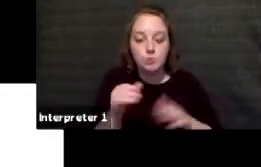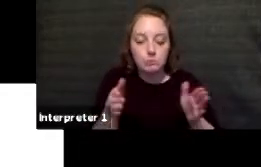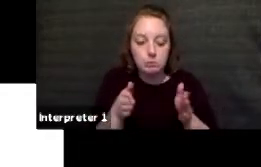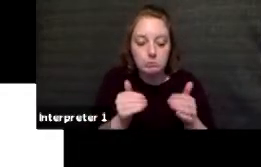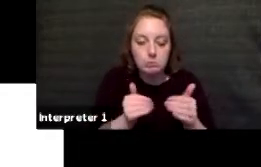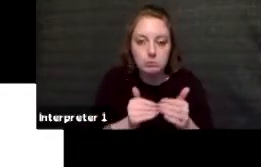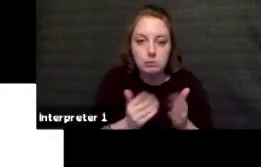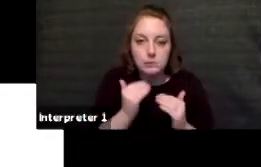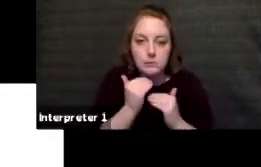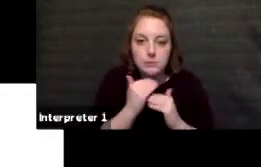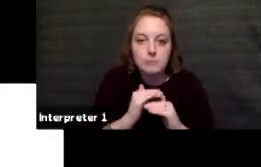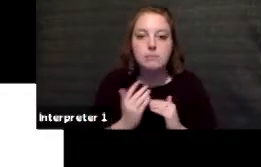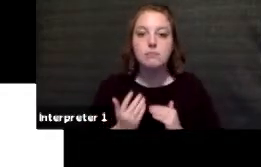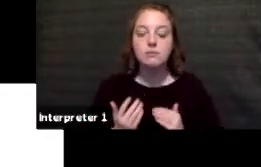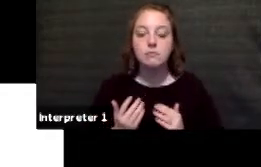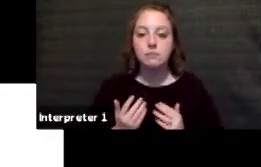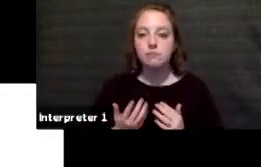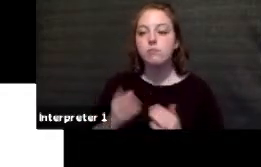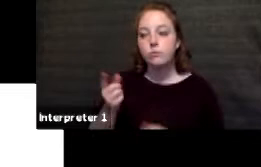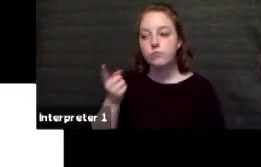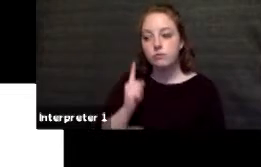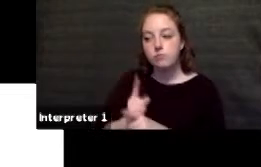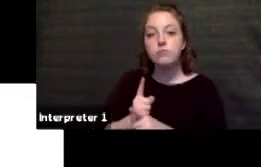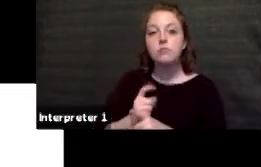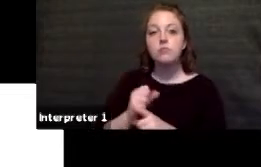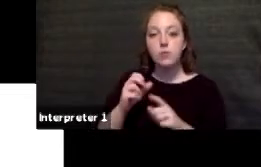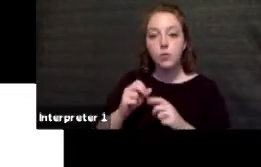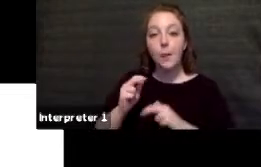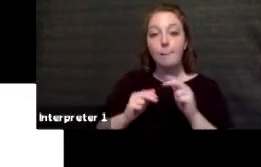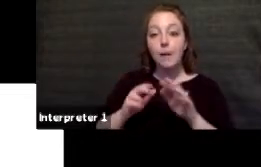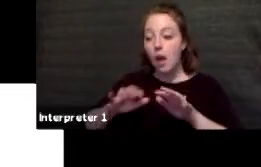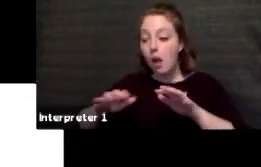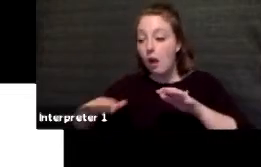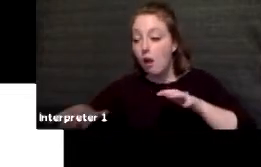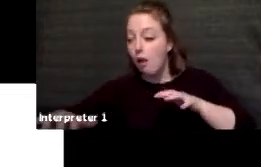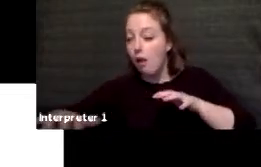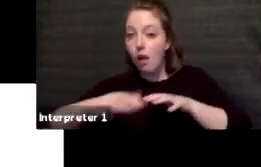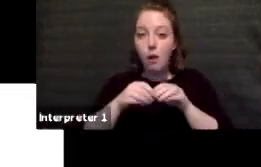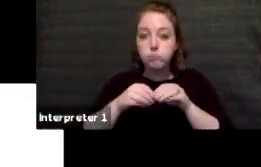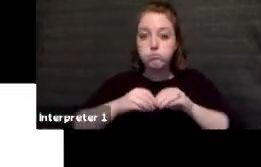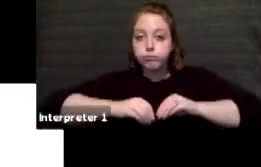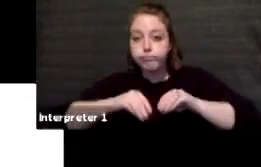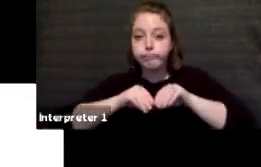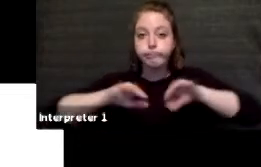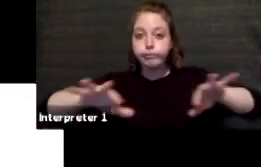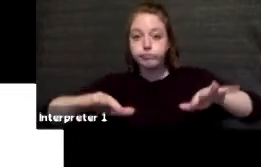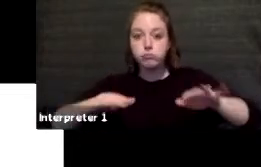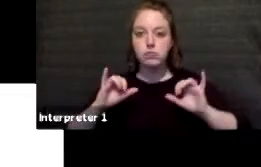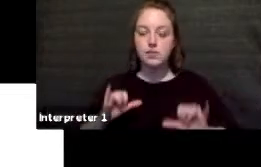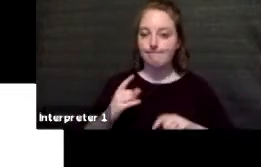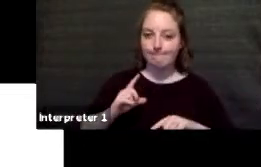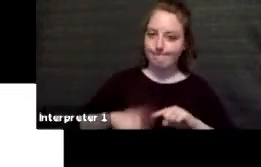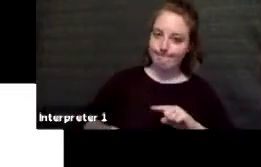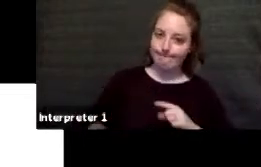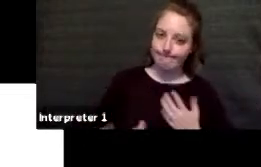So there's less opportunity to build adjacent, uh, on facility on that property.